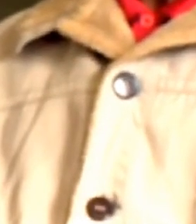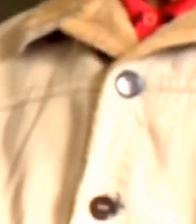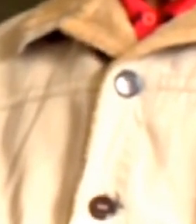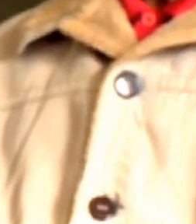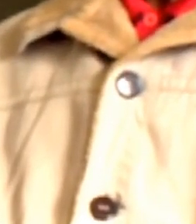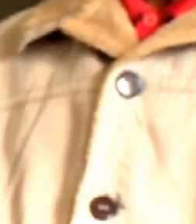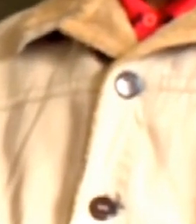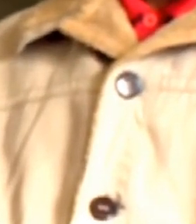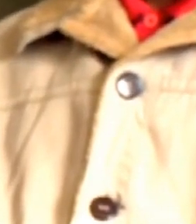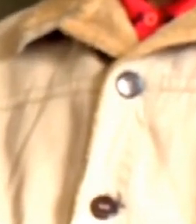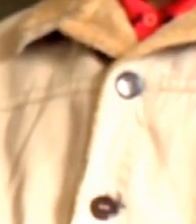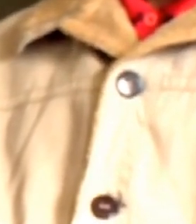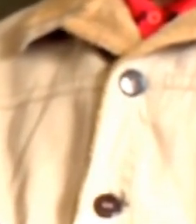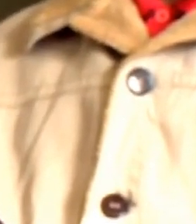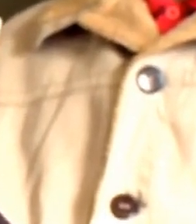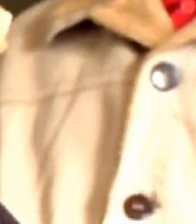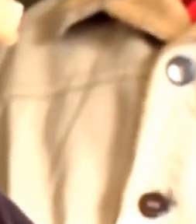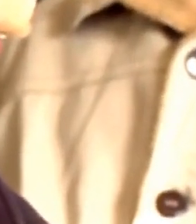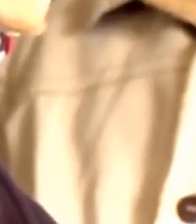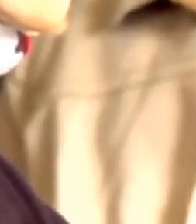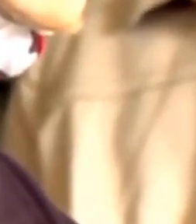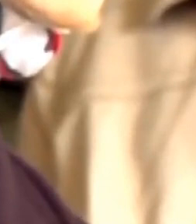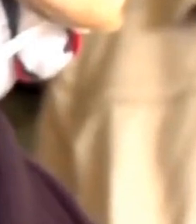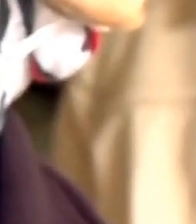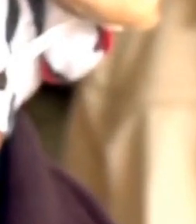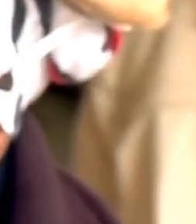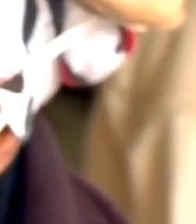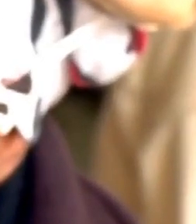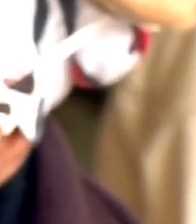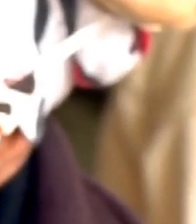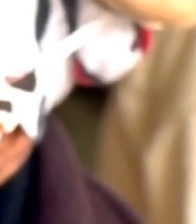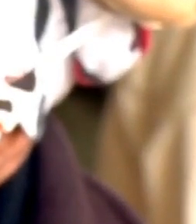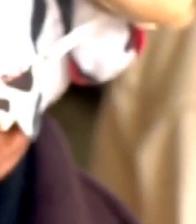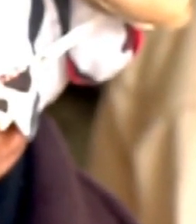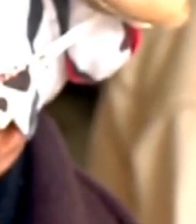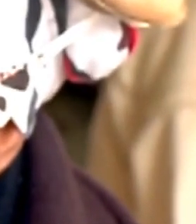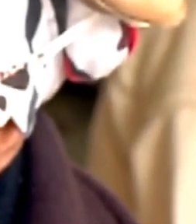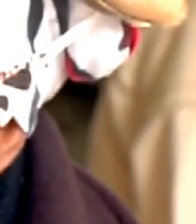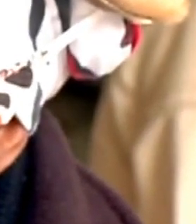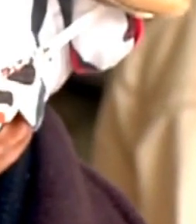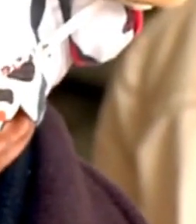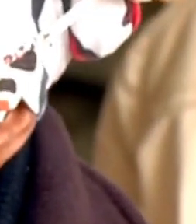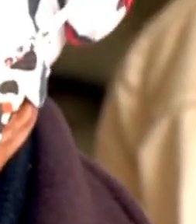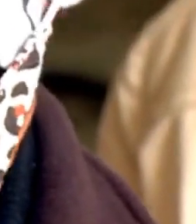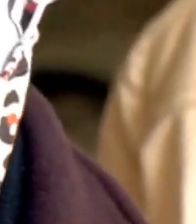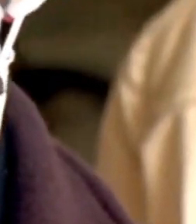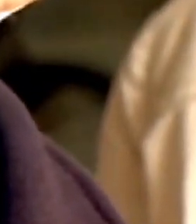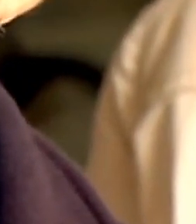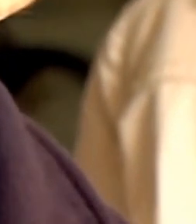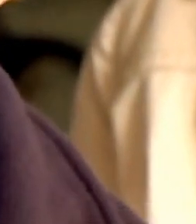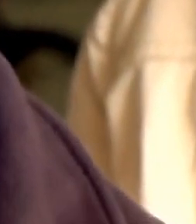you every time you put on the traditional healers regalia, also sepela go strating?